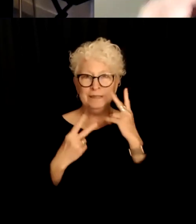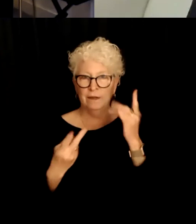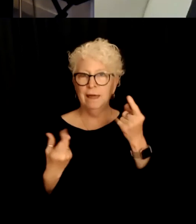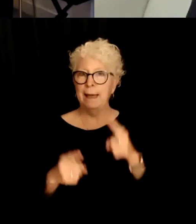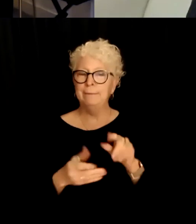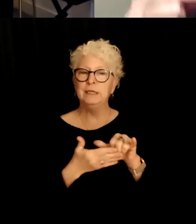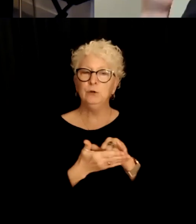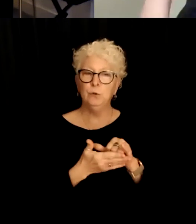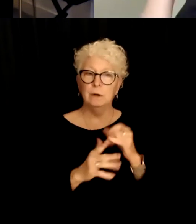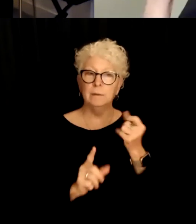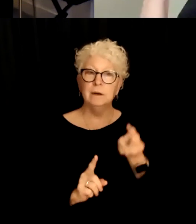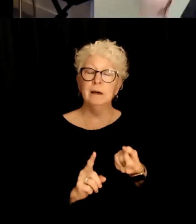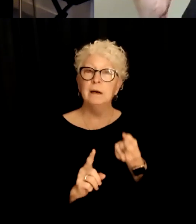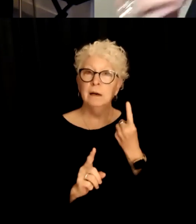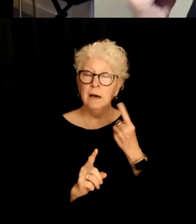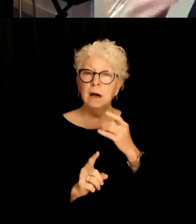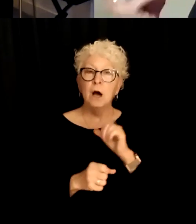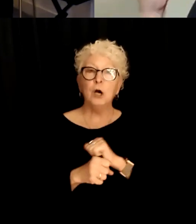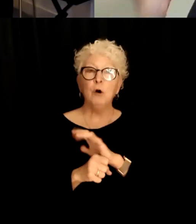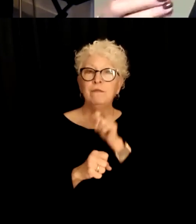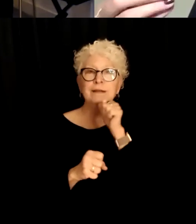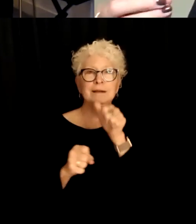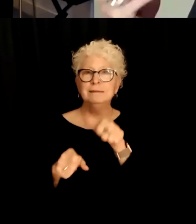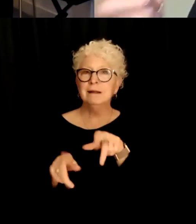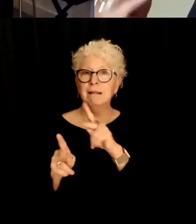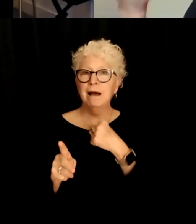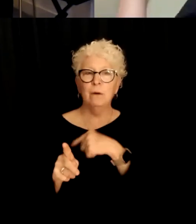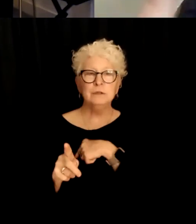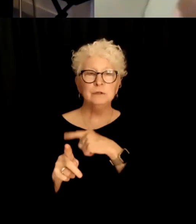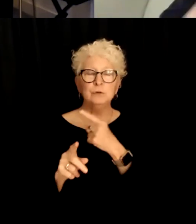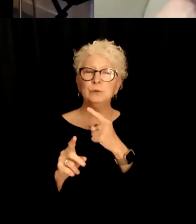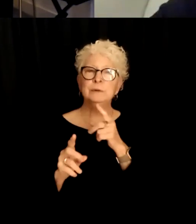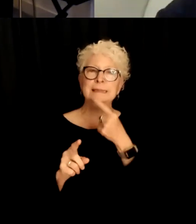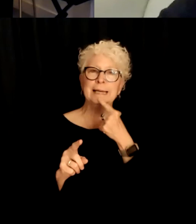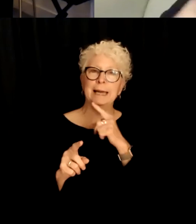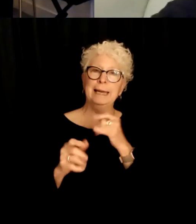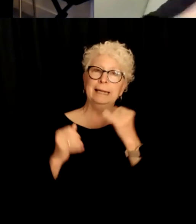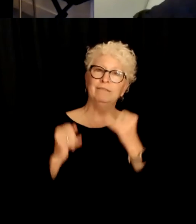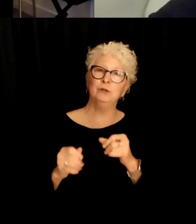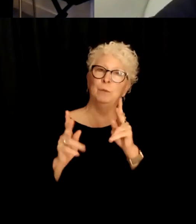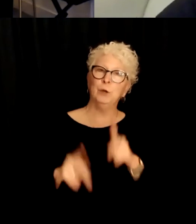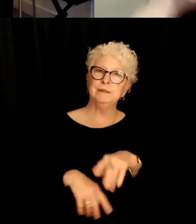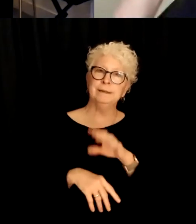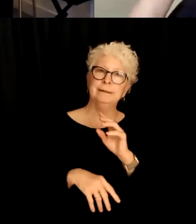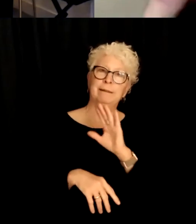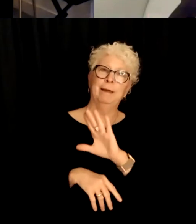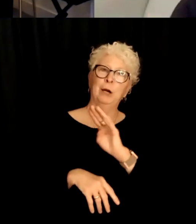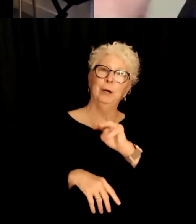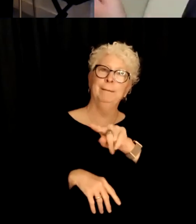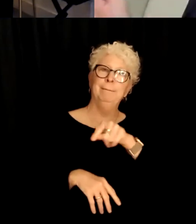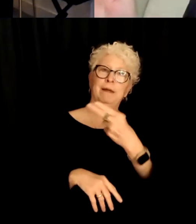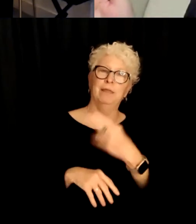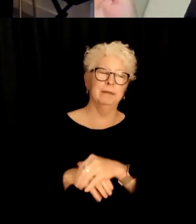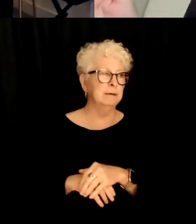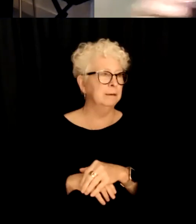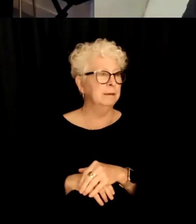this is individual, which is the myth that gets to live when I'm just a person with EDS, which is rare,